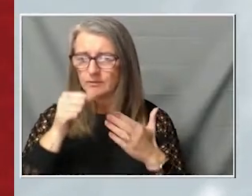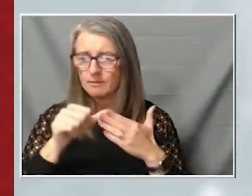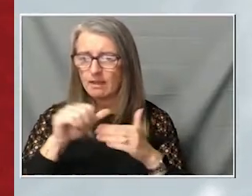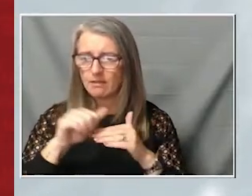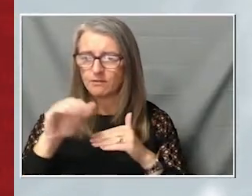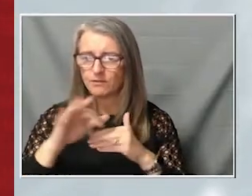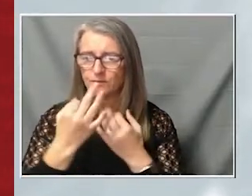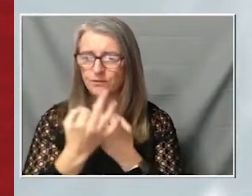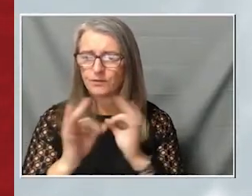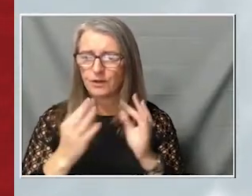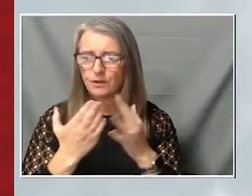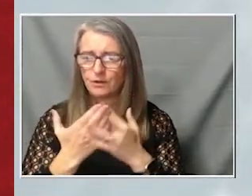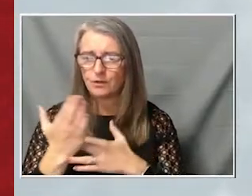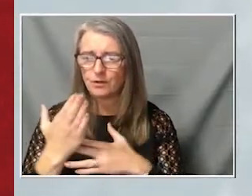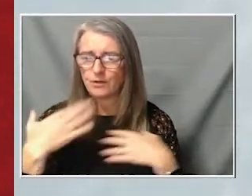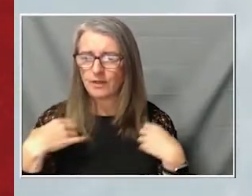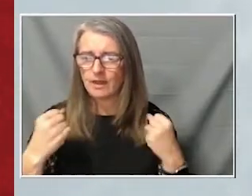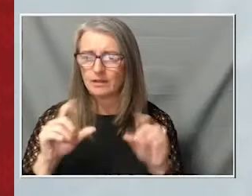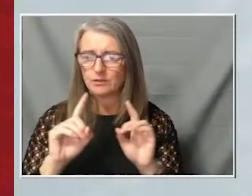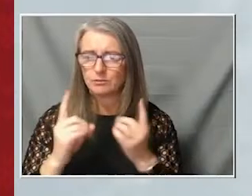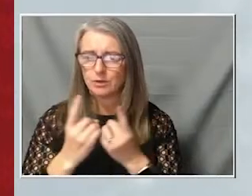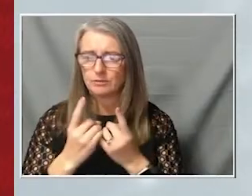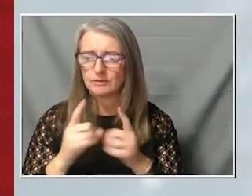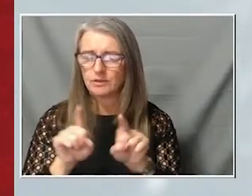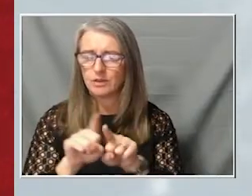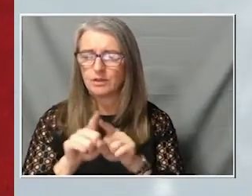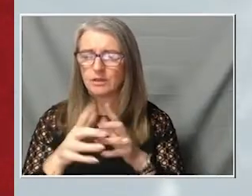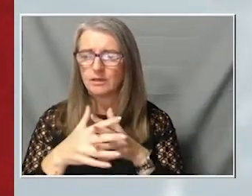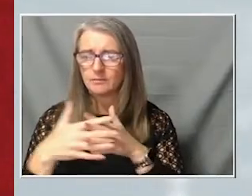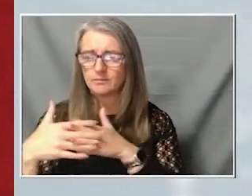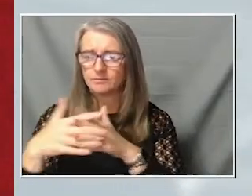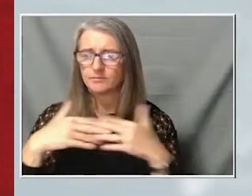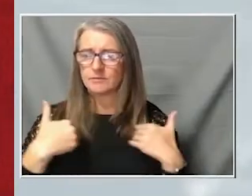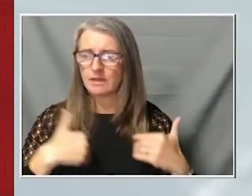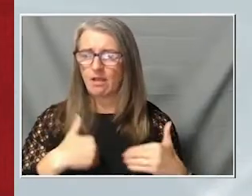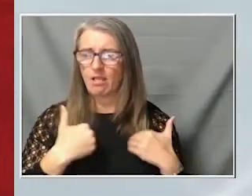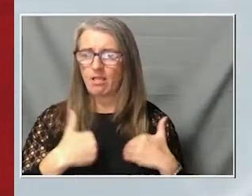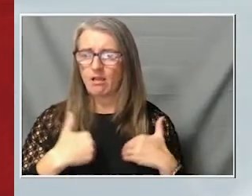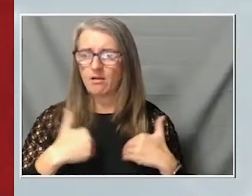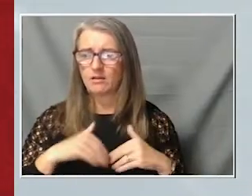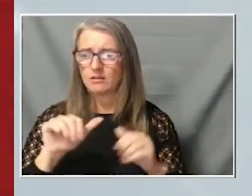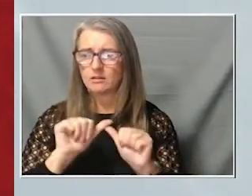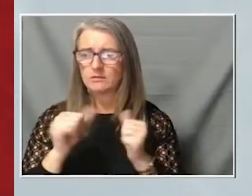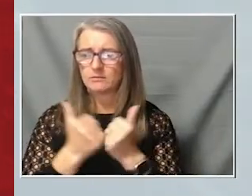if they go through the health department. There's also the American Lung Association at